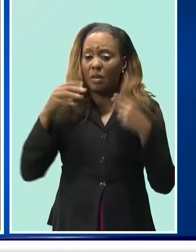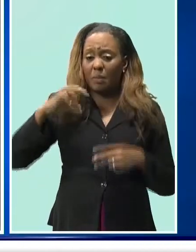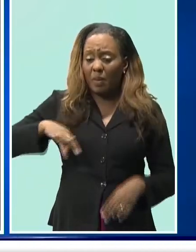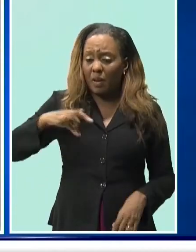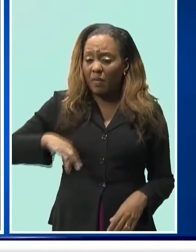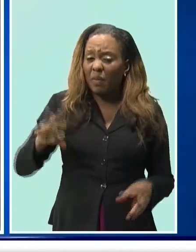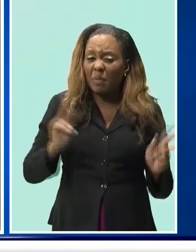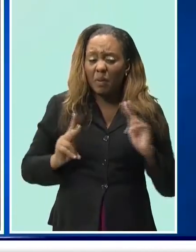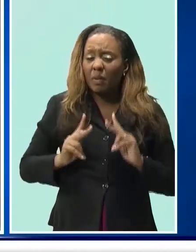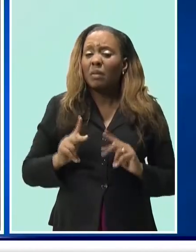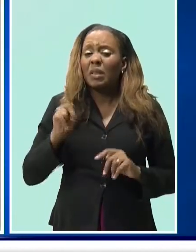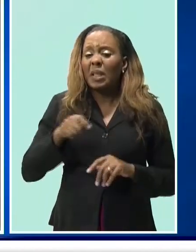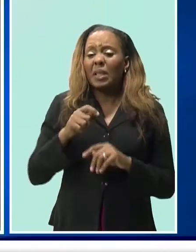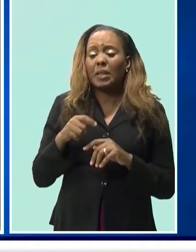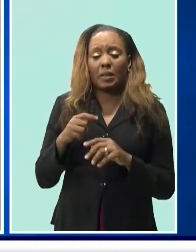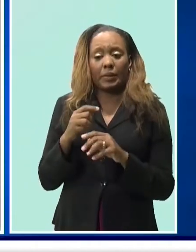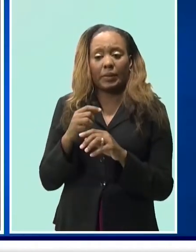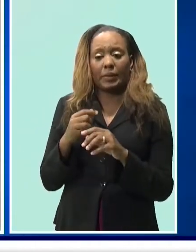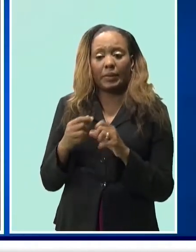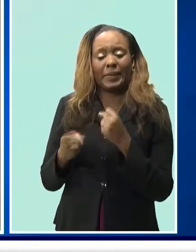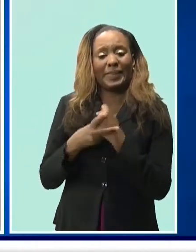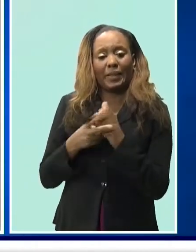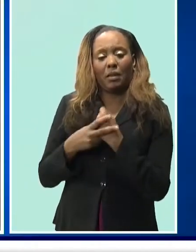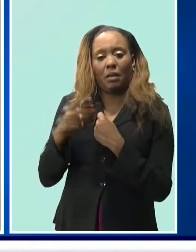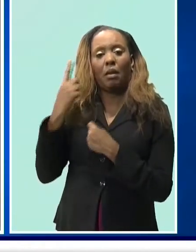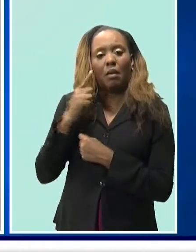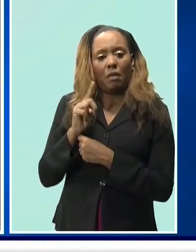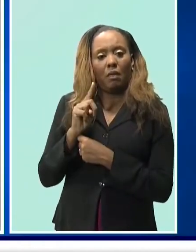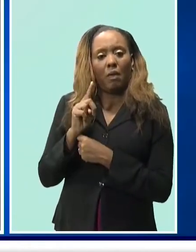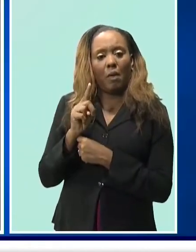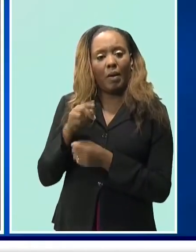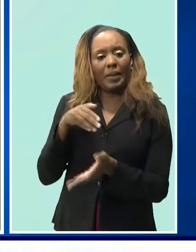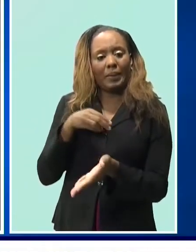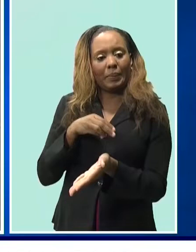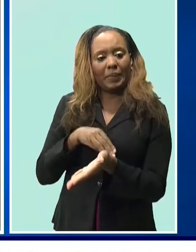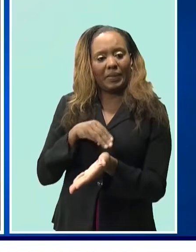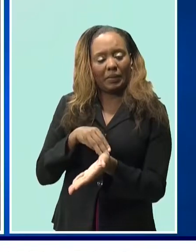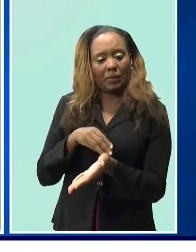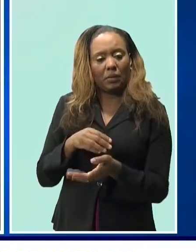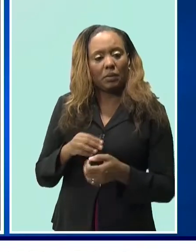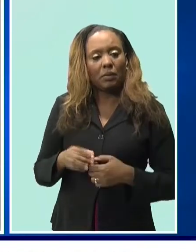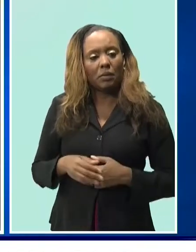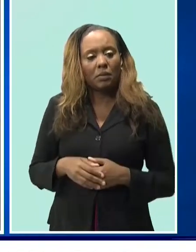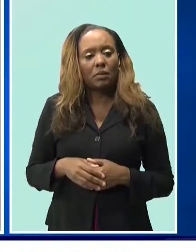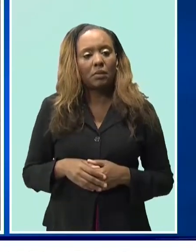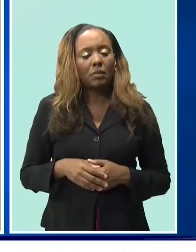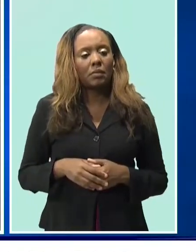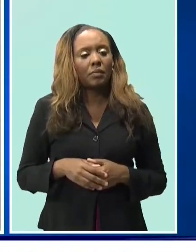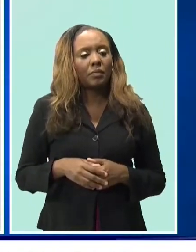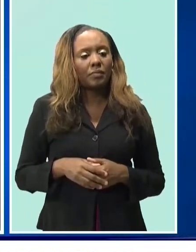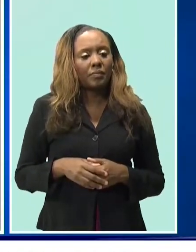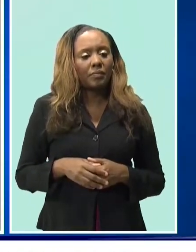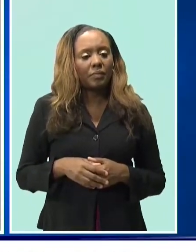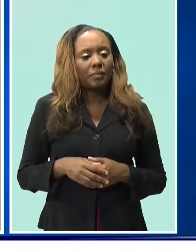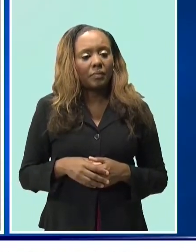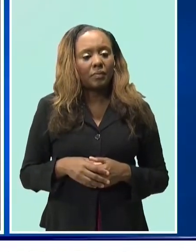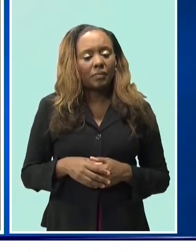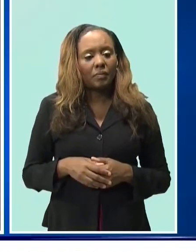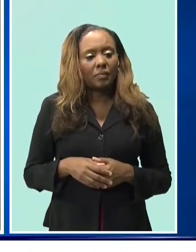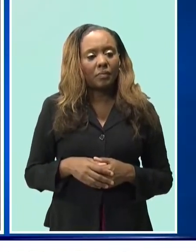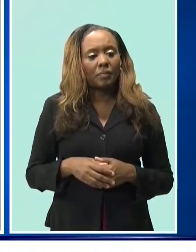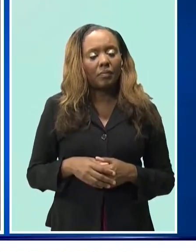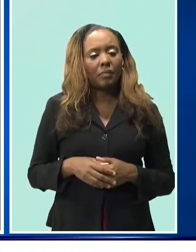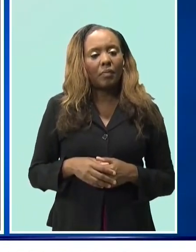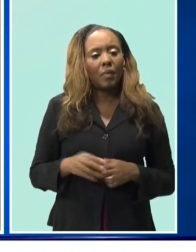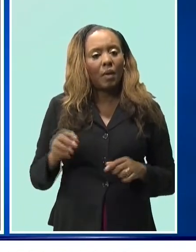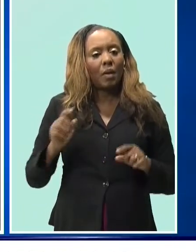public. So I also want to take the opportunity to stress that we want people to not become complacent